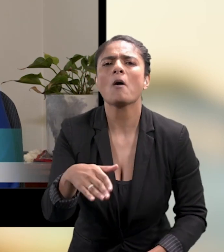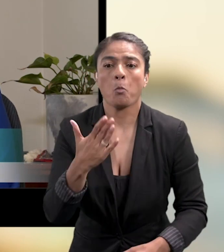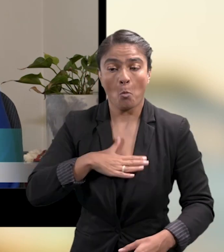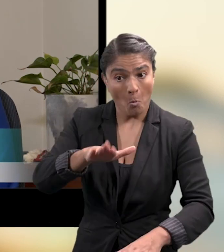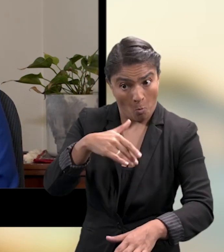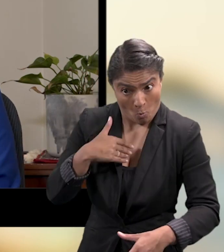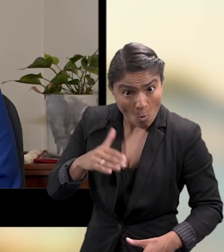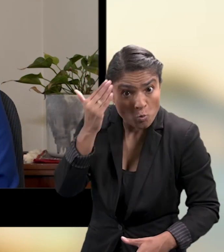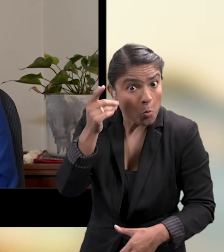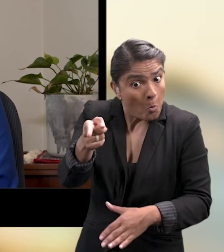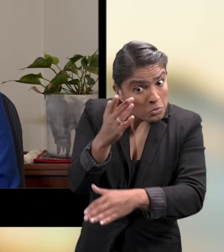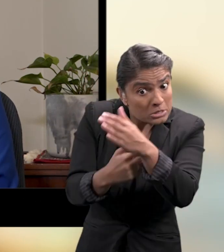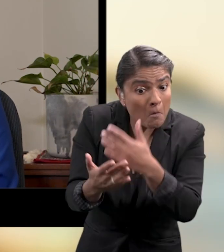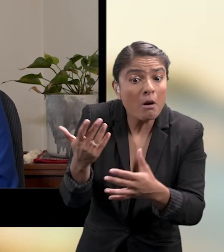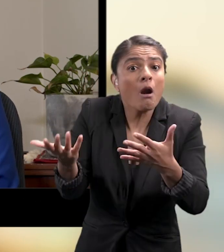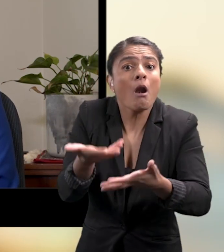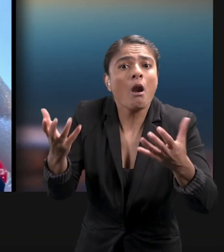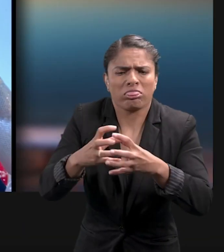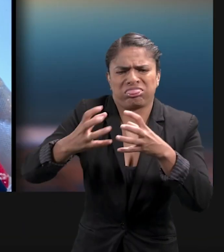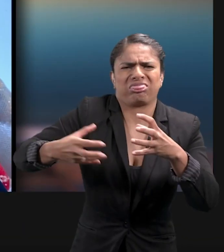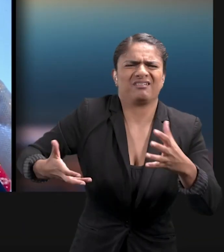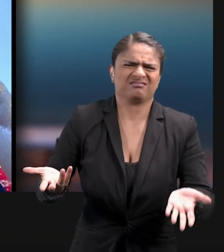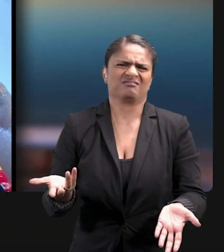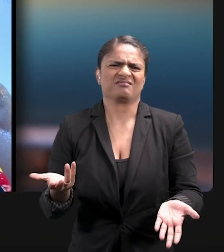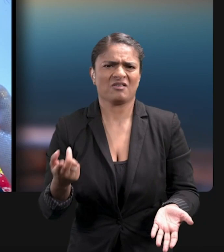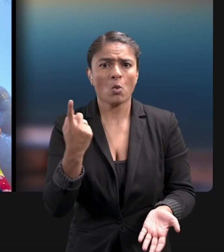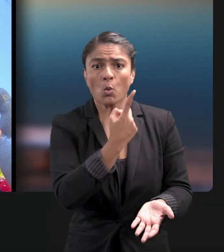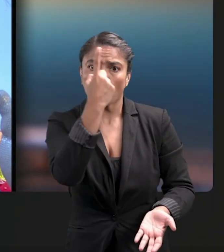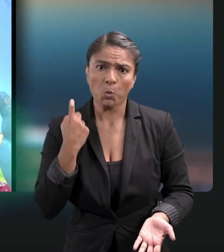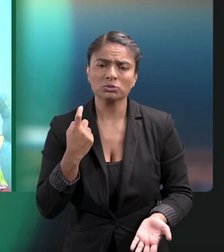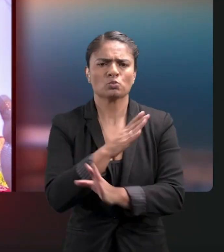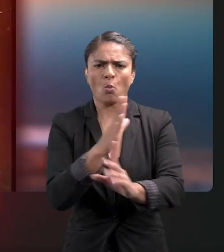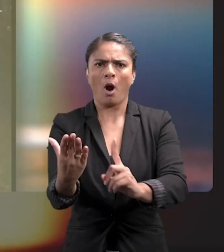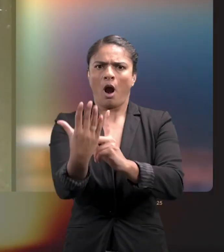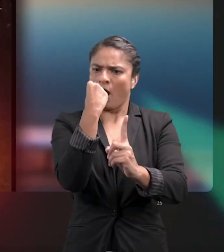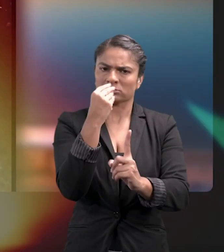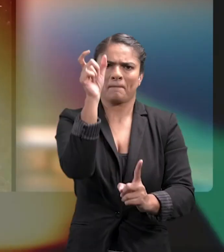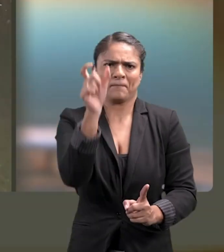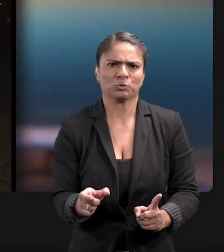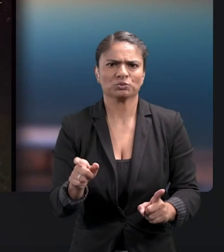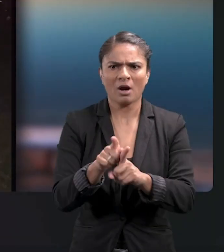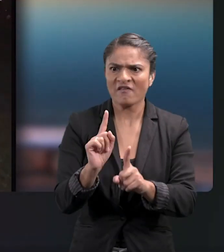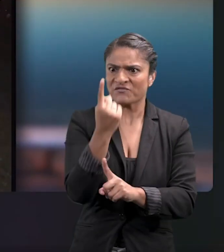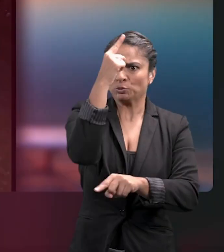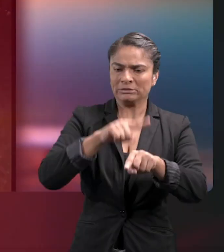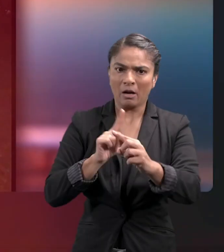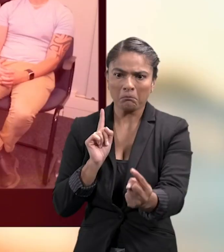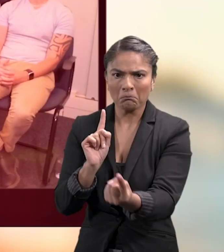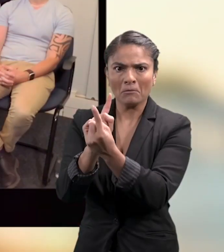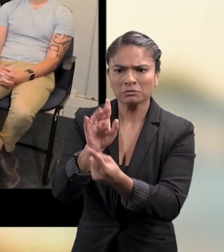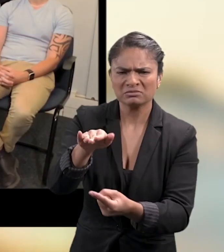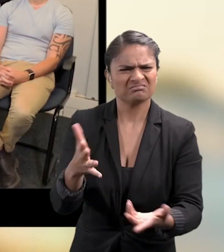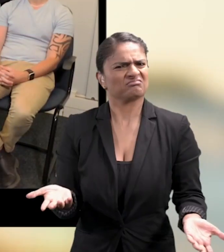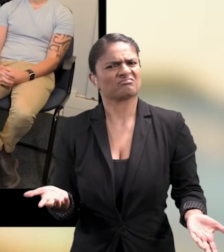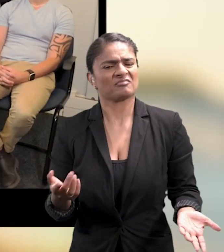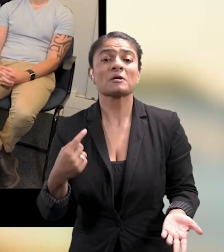more educated. Like, there are some questions that you just should not ask a person you are speaking to for the first time.